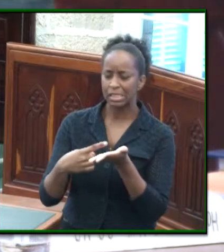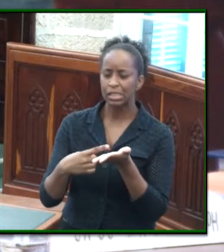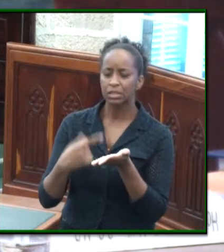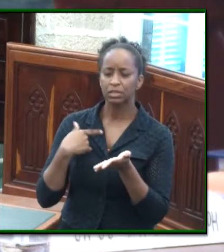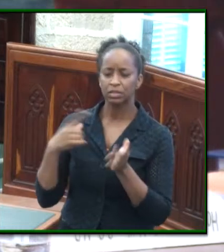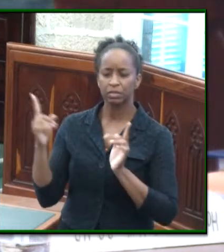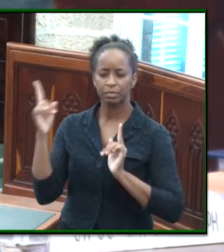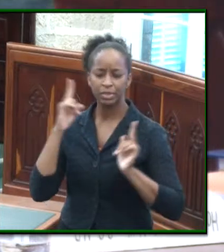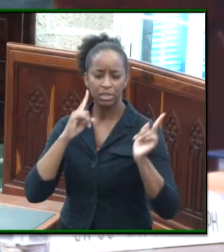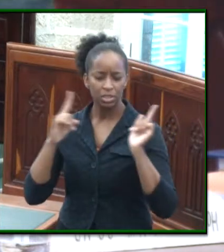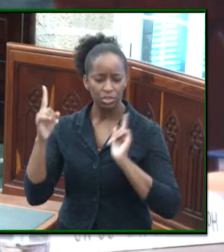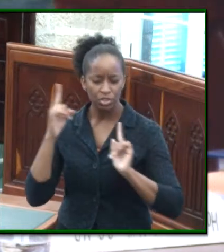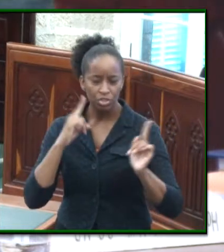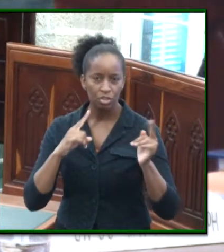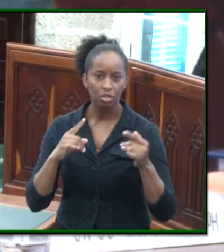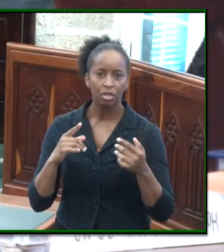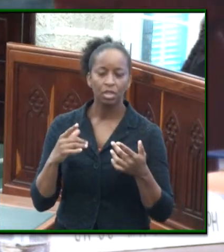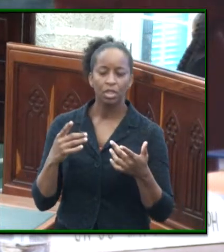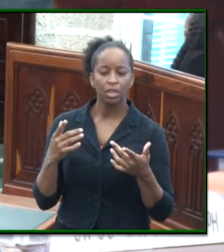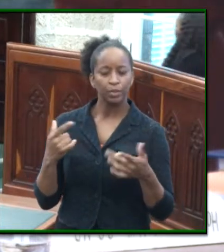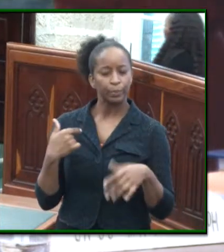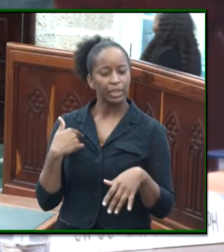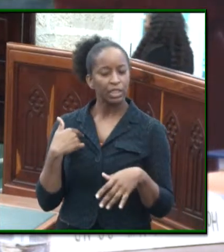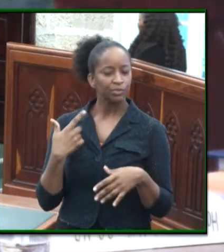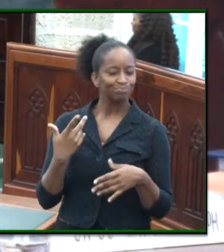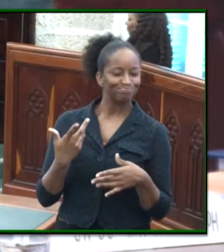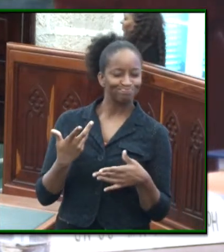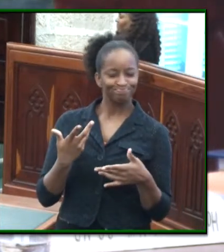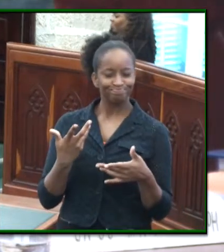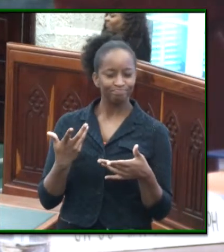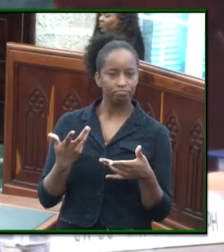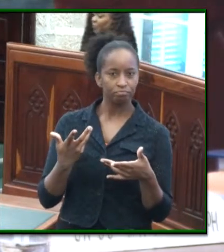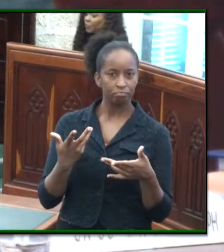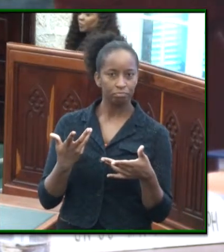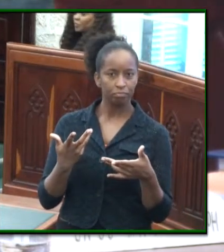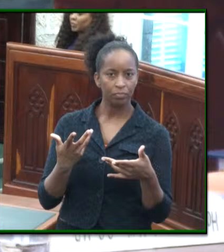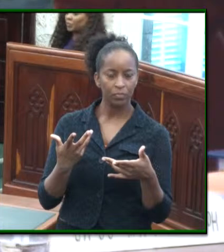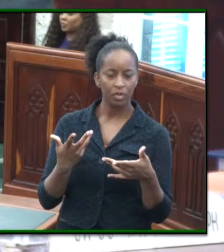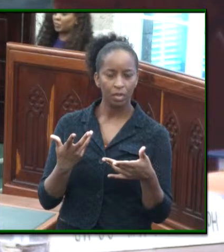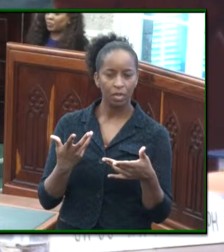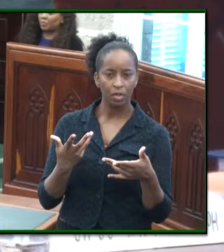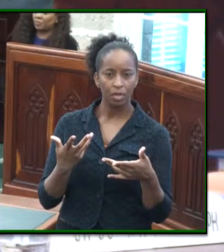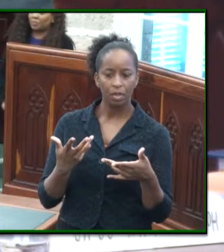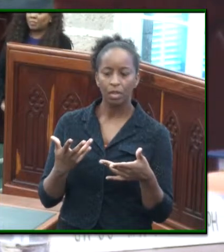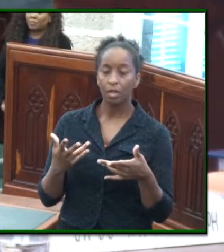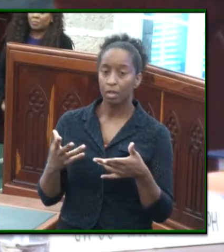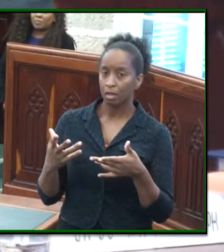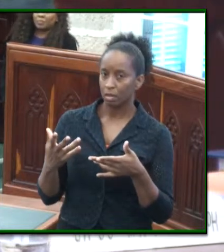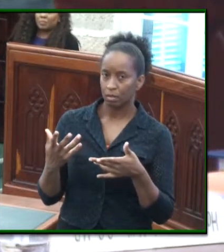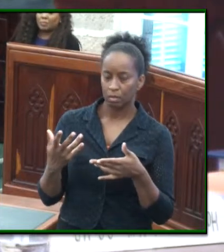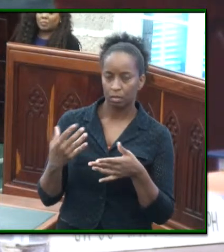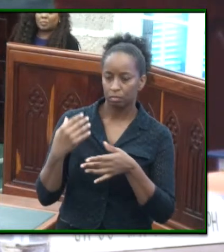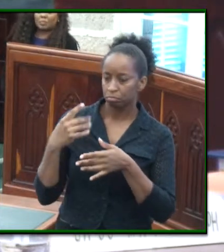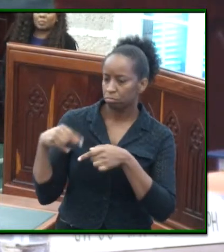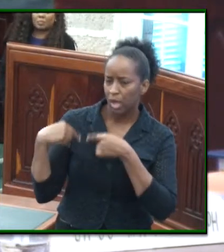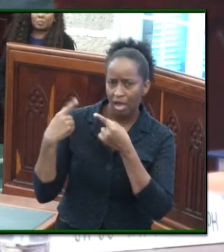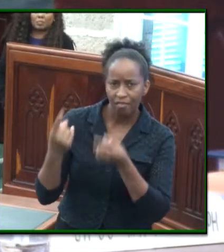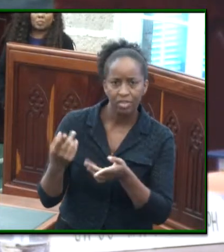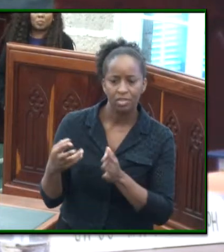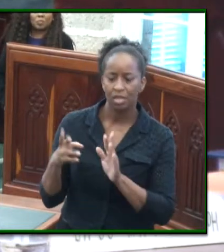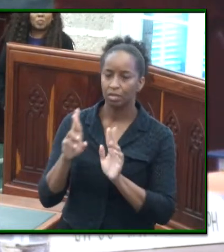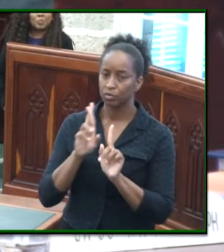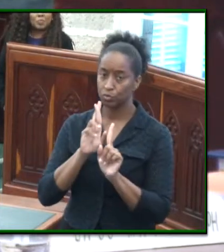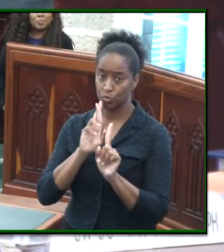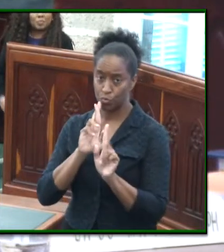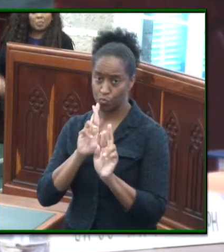last few years by many of the persons, certainly in the Criminal Justice Research Unit, and many other social workers who have alluded to the